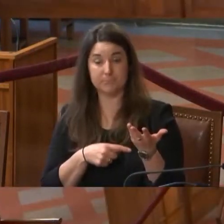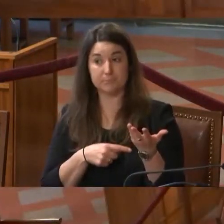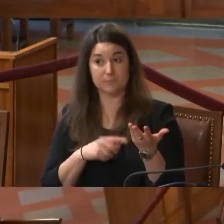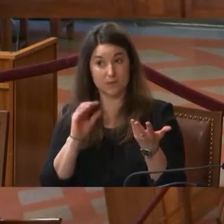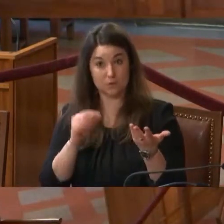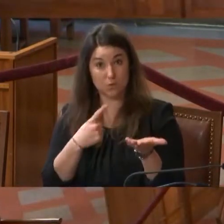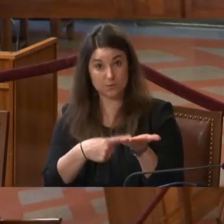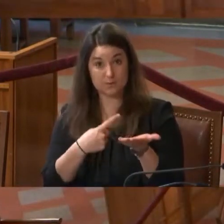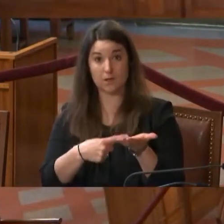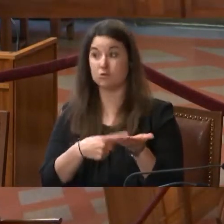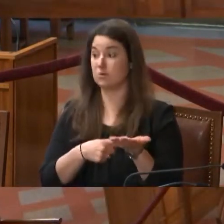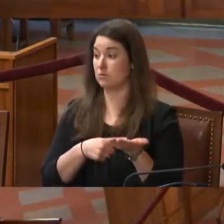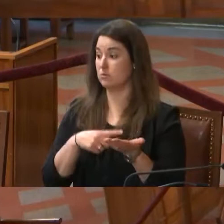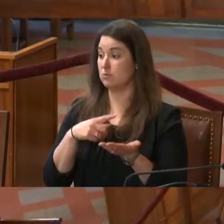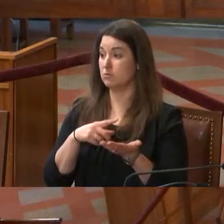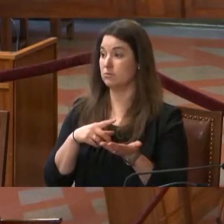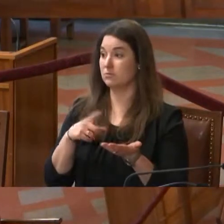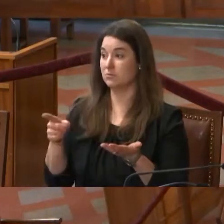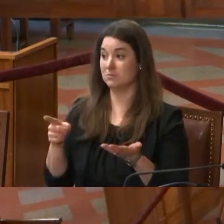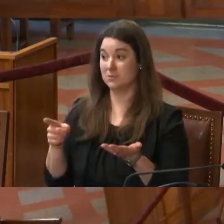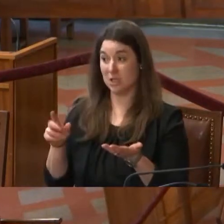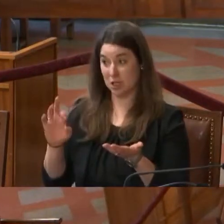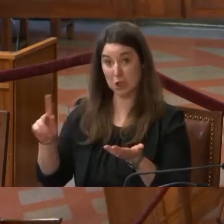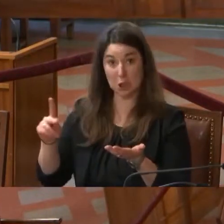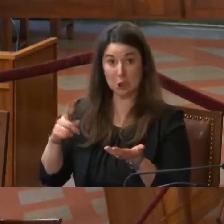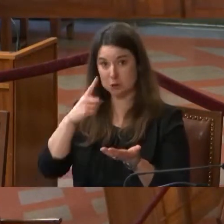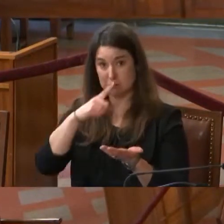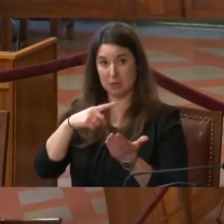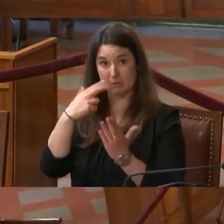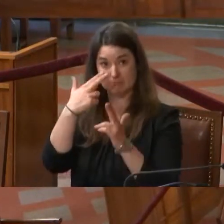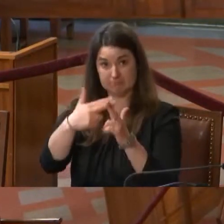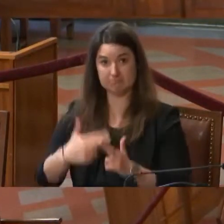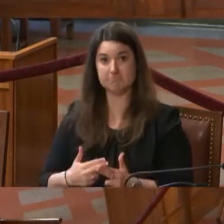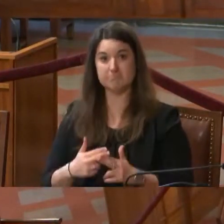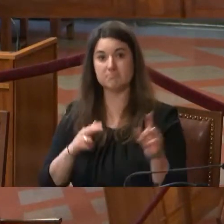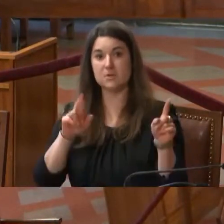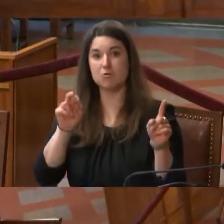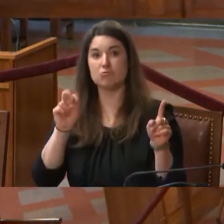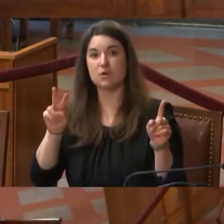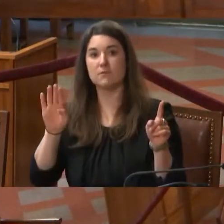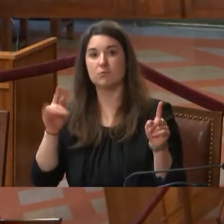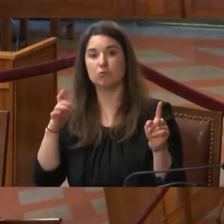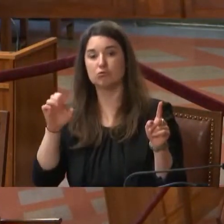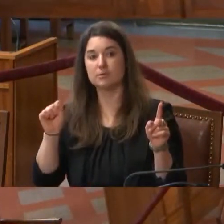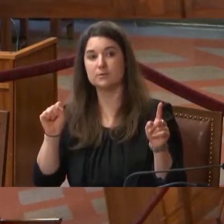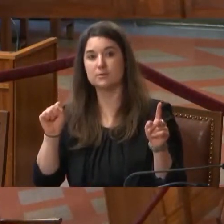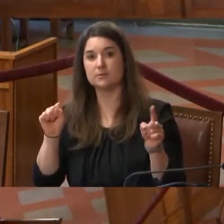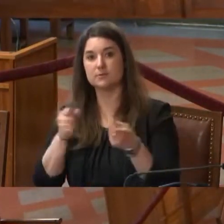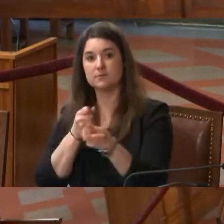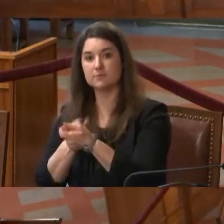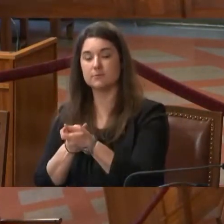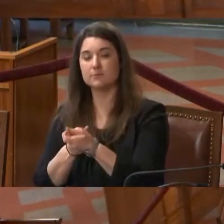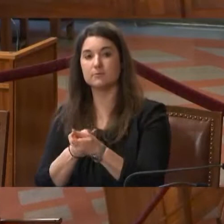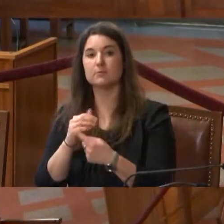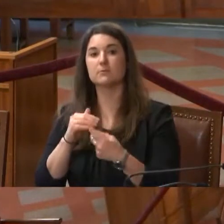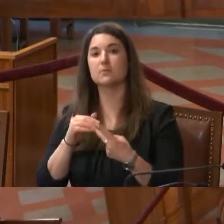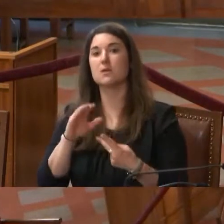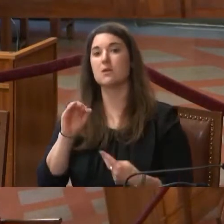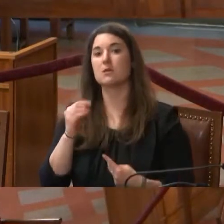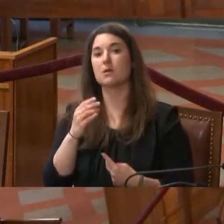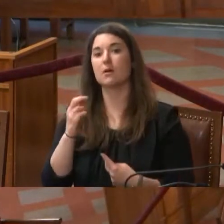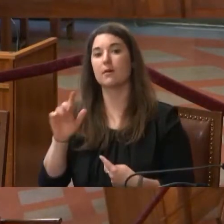Seeing none, will the clerk, or hearing none, will the clerk please call the roll? Reverend Burgess. Aye. Mr.